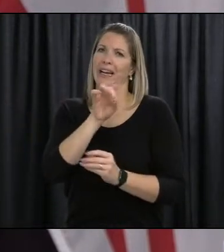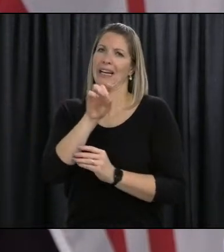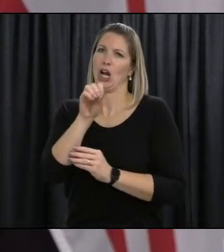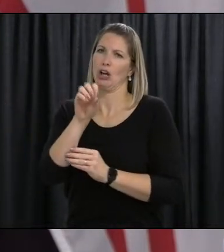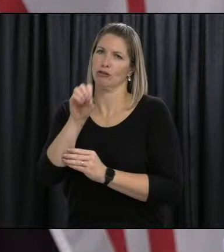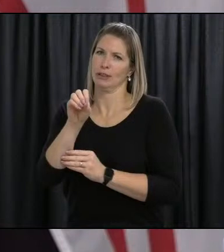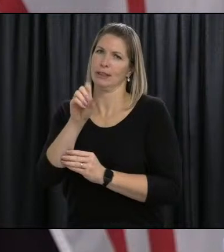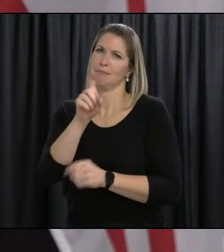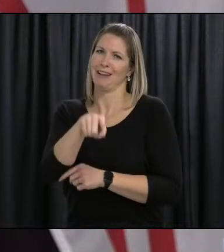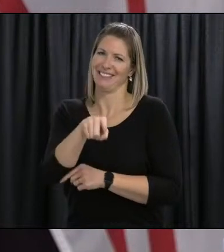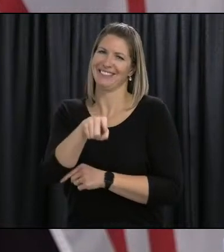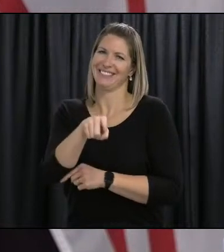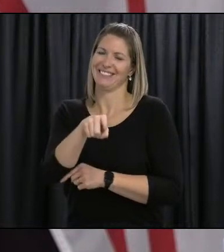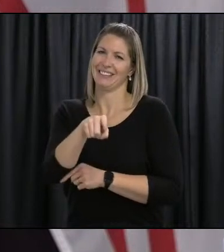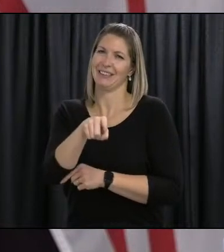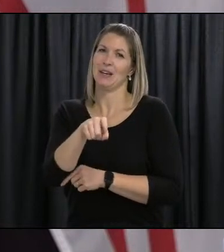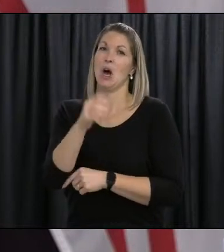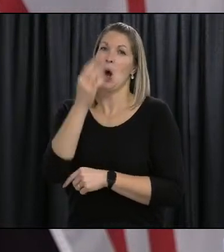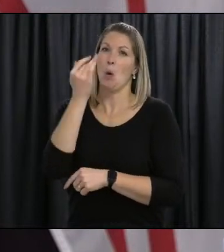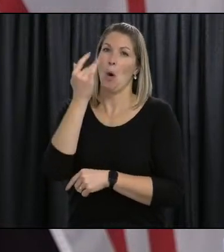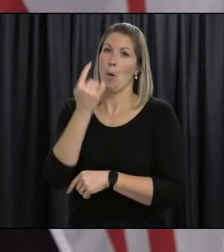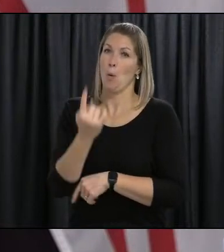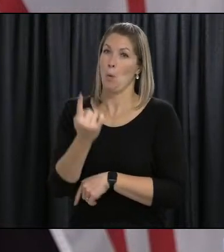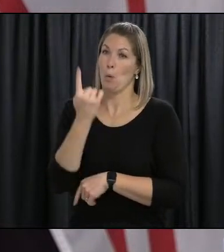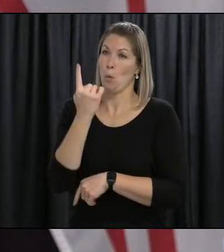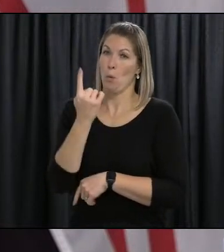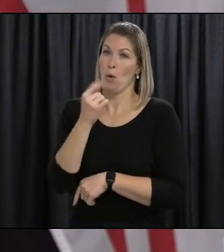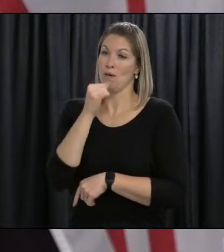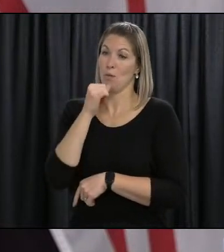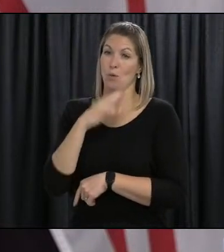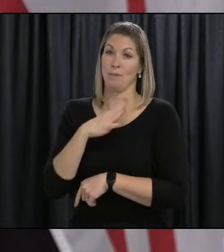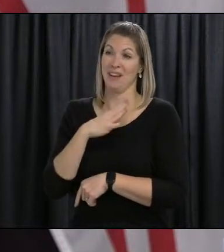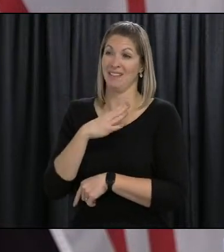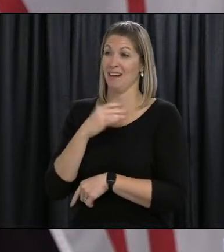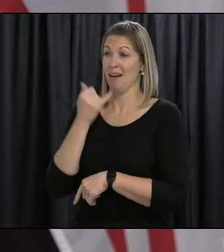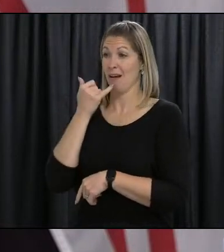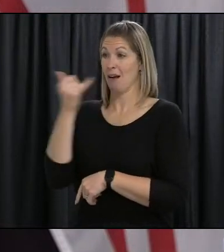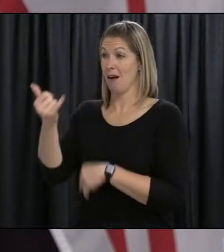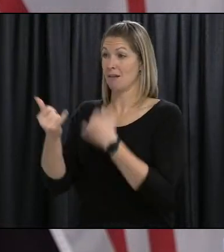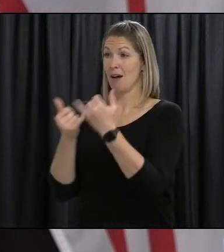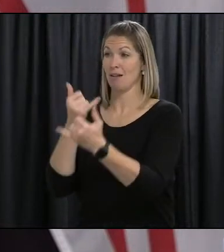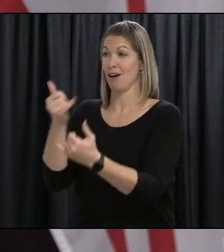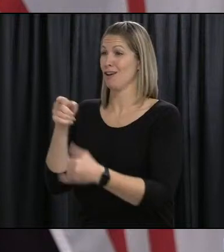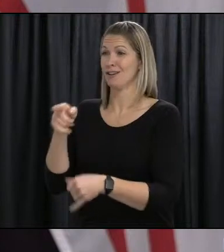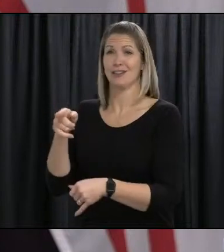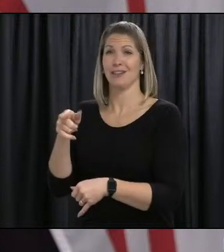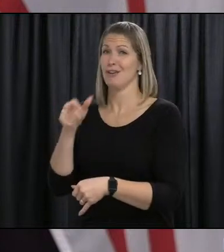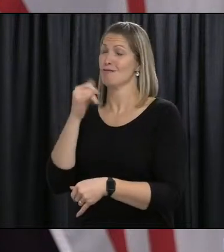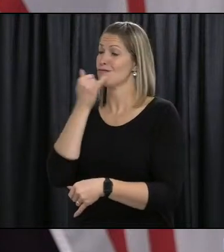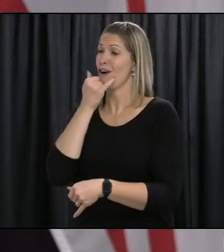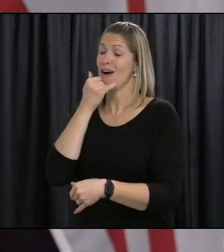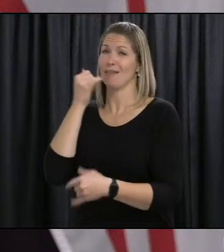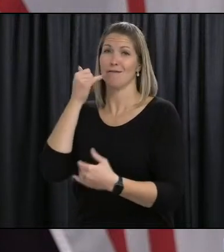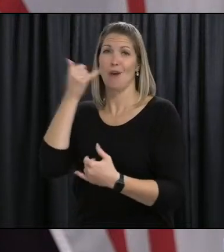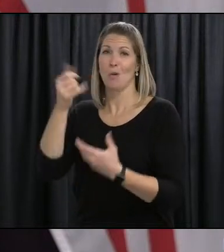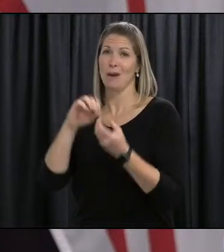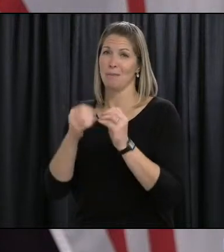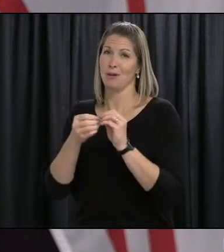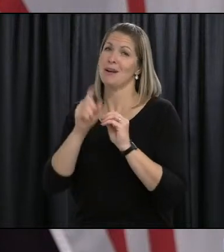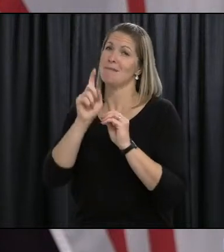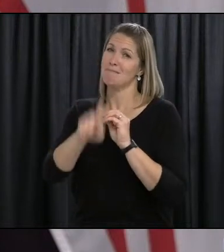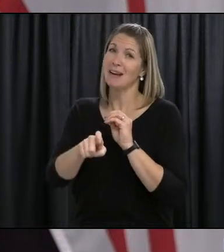forget the toll-free element. The lady would really appreciate it. Thank you. This is a marathon with